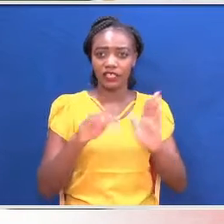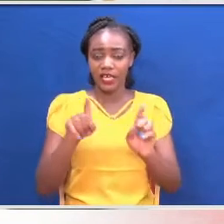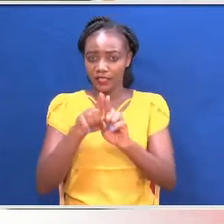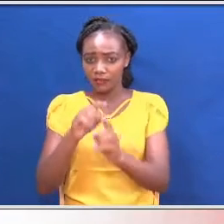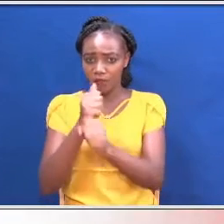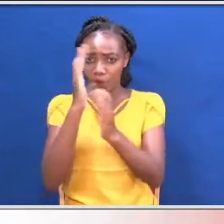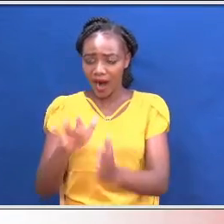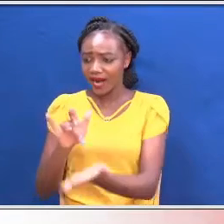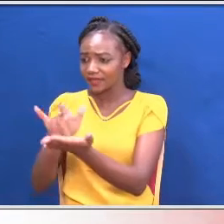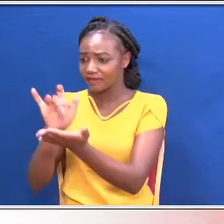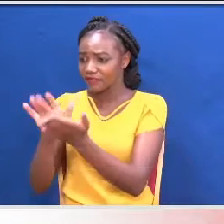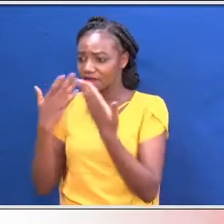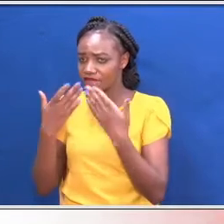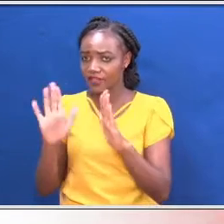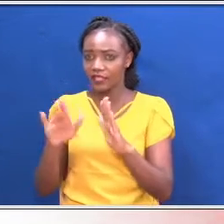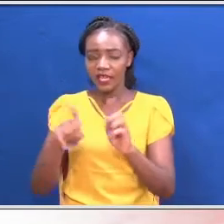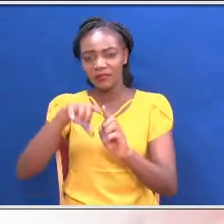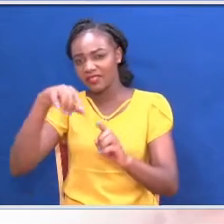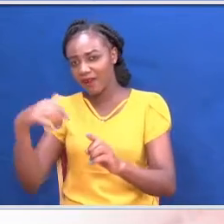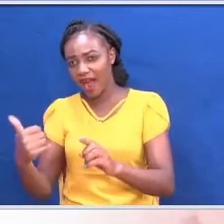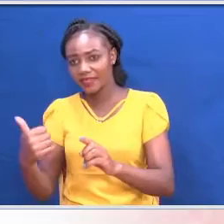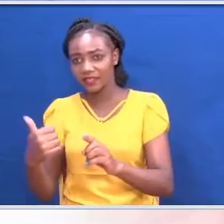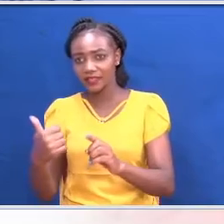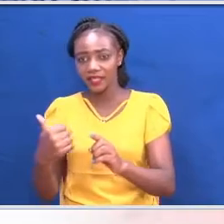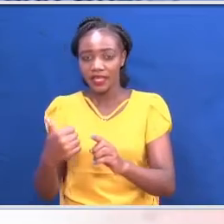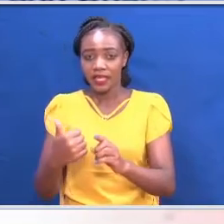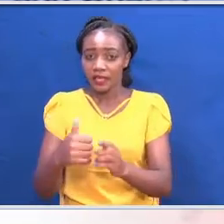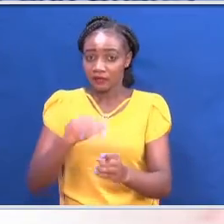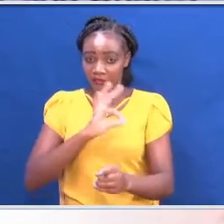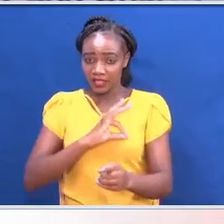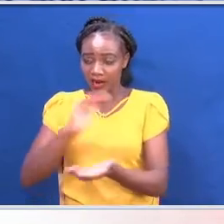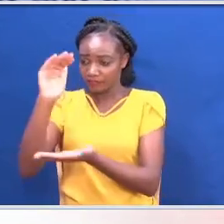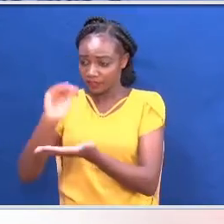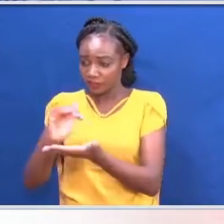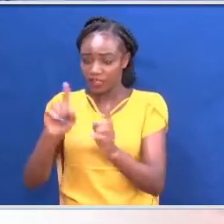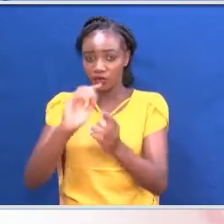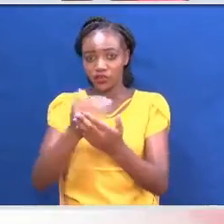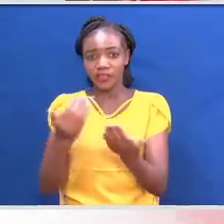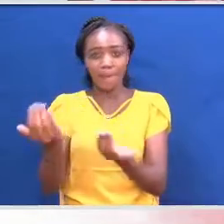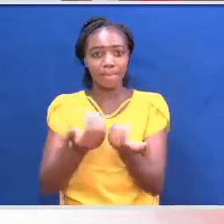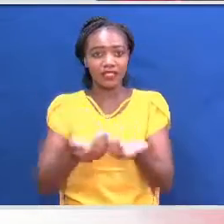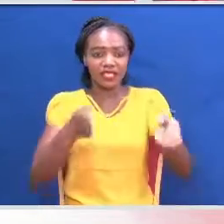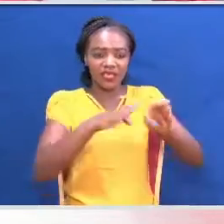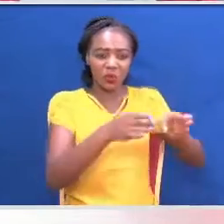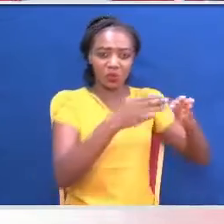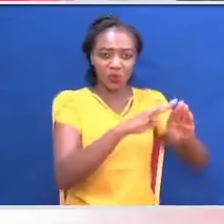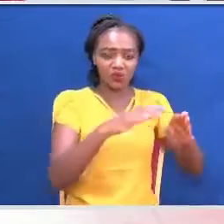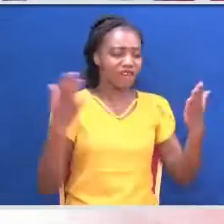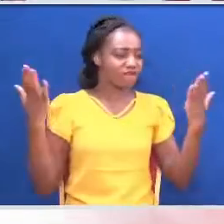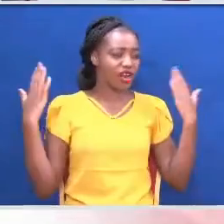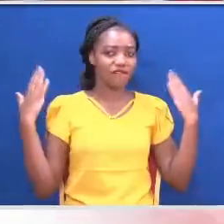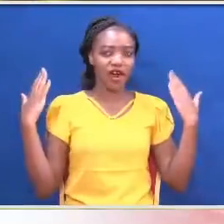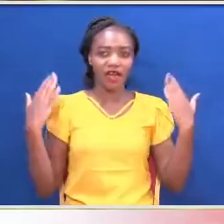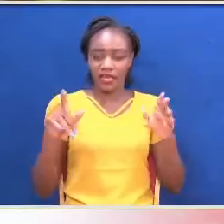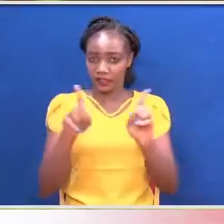have been rendered jobless, others have been forced to take pay cuts, while some businesses have closed shop for good, with the worst